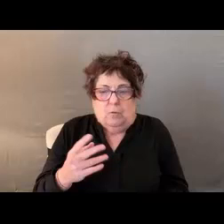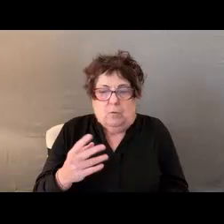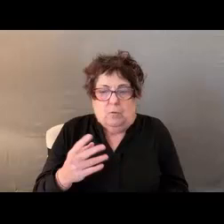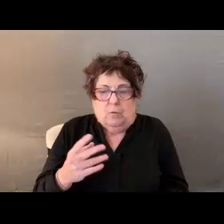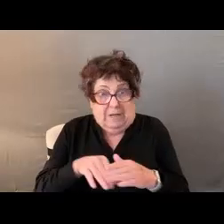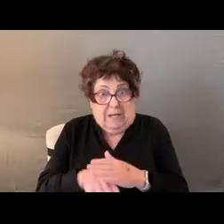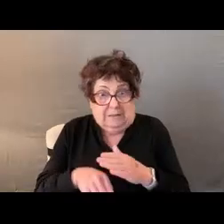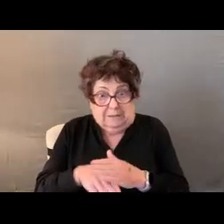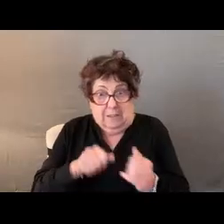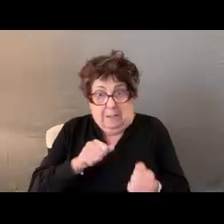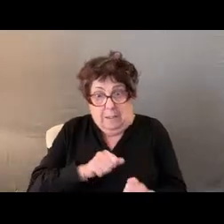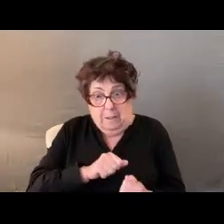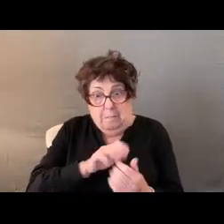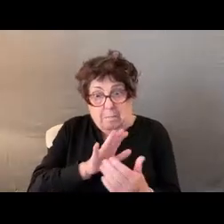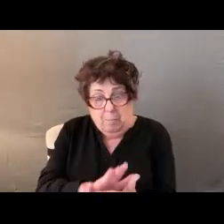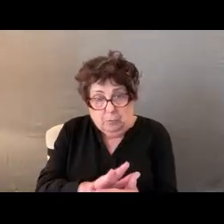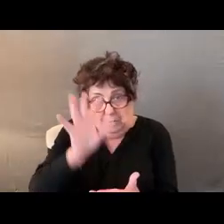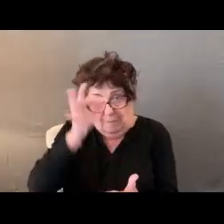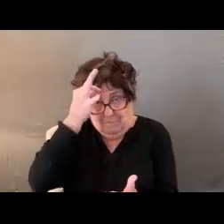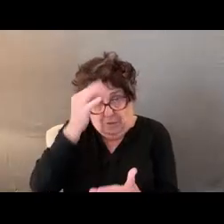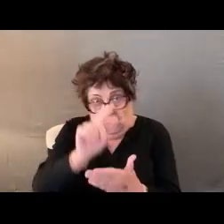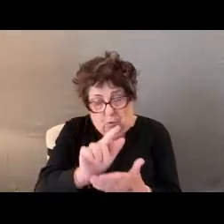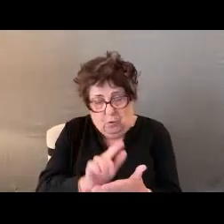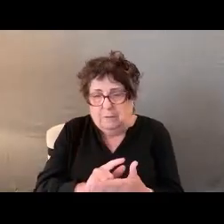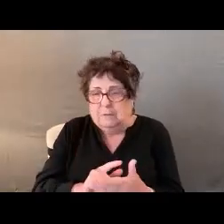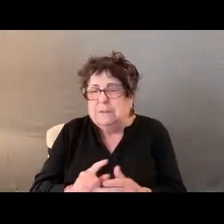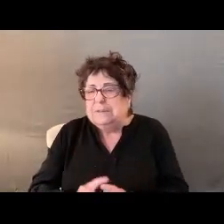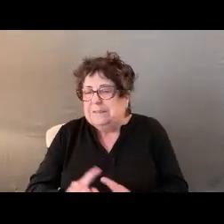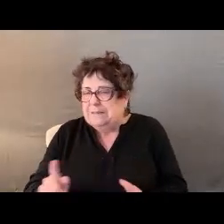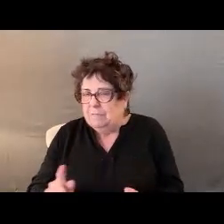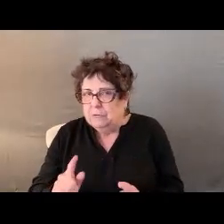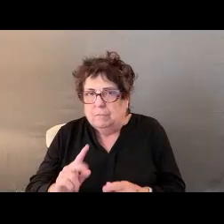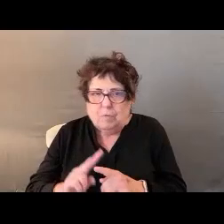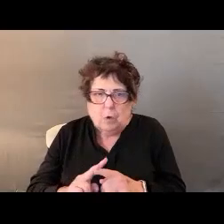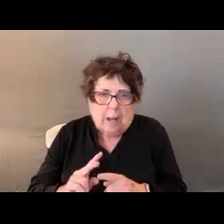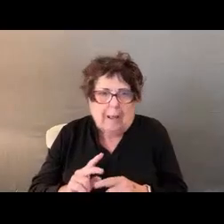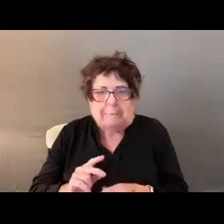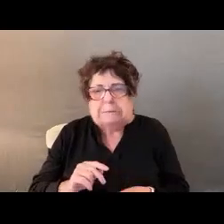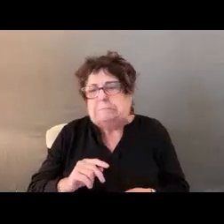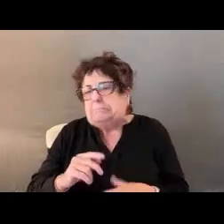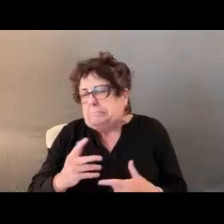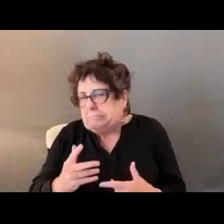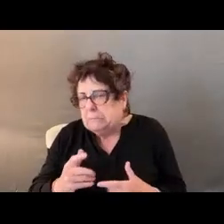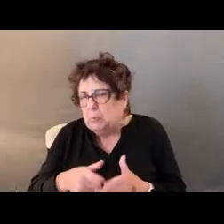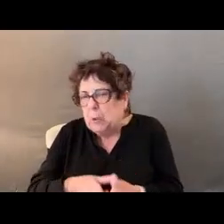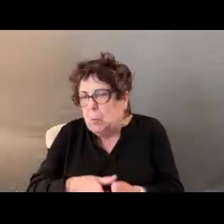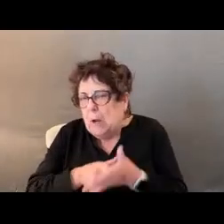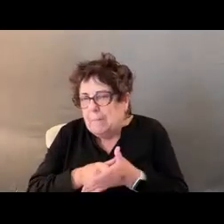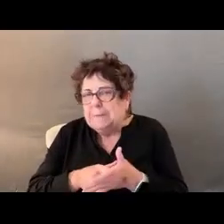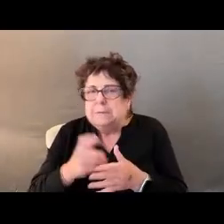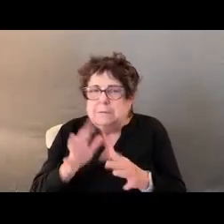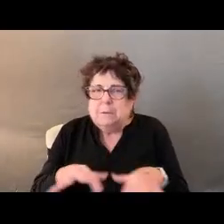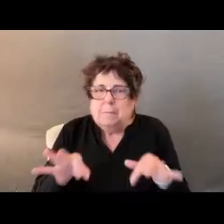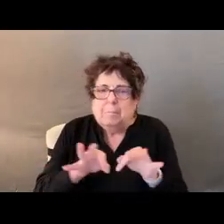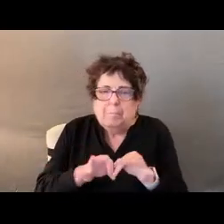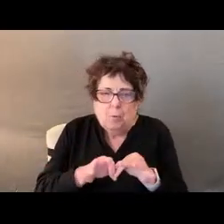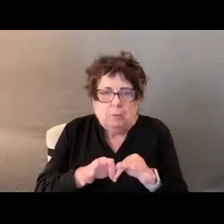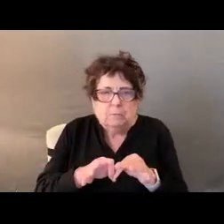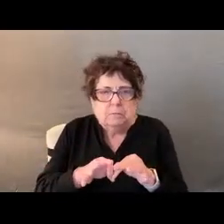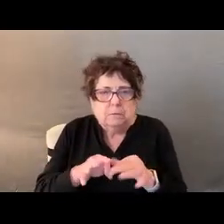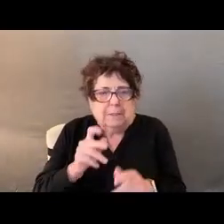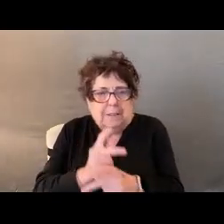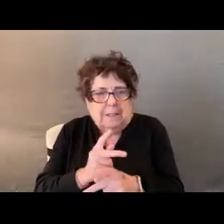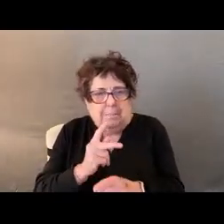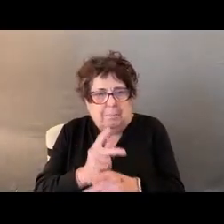in vocabulary and in requirements, and it's important to preserve those nuances while